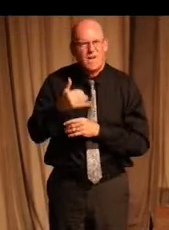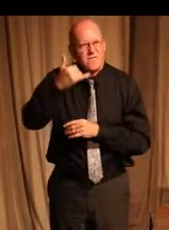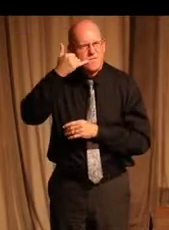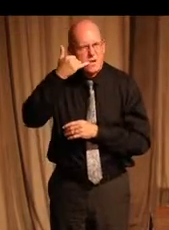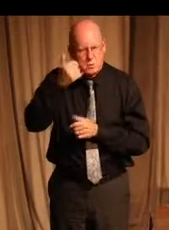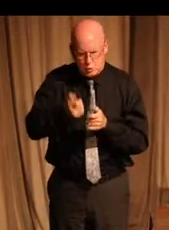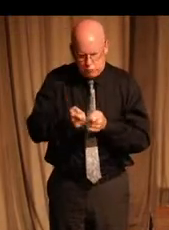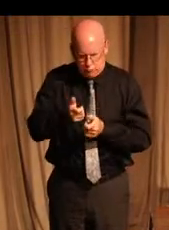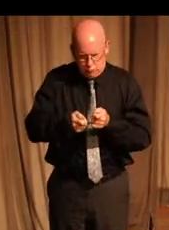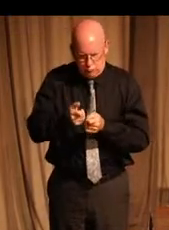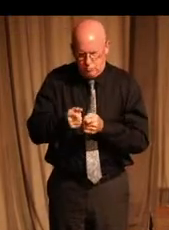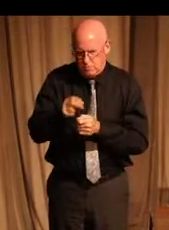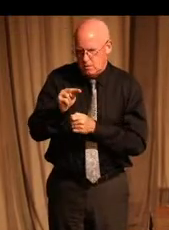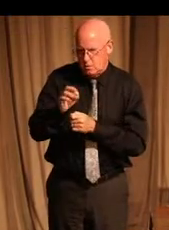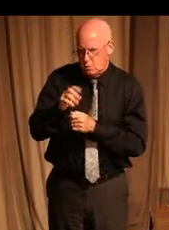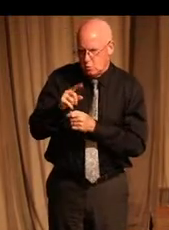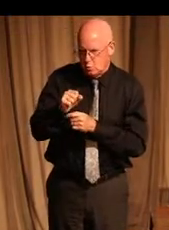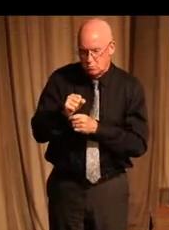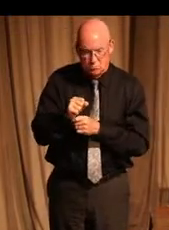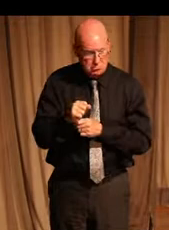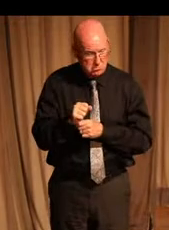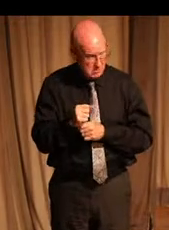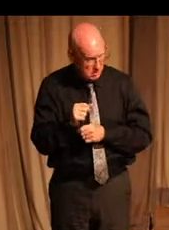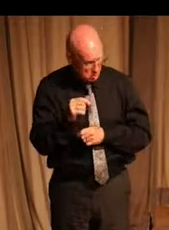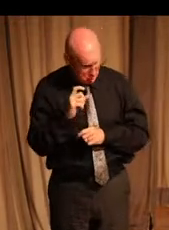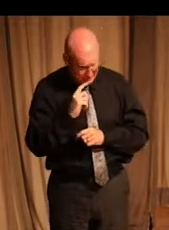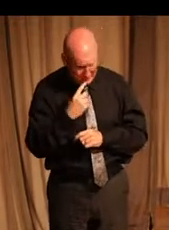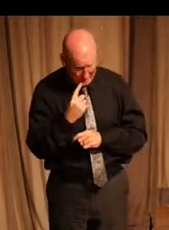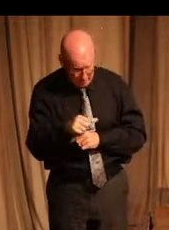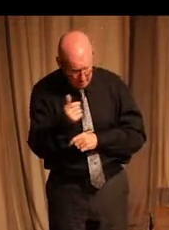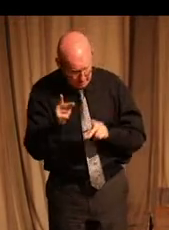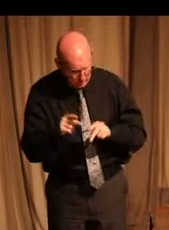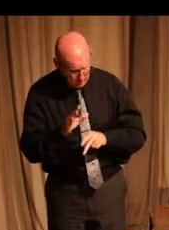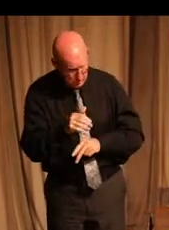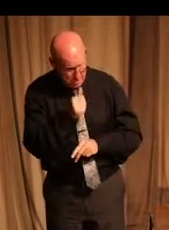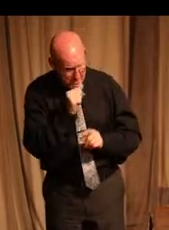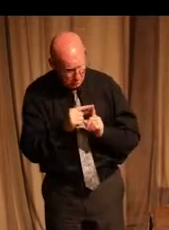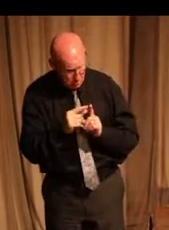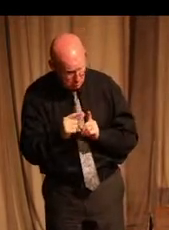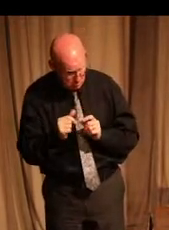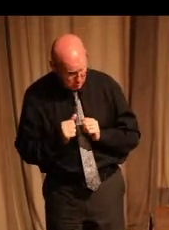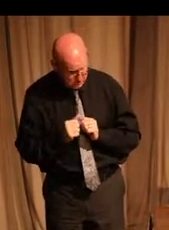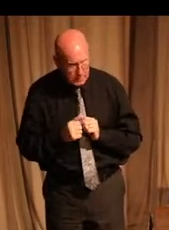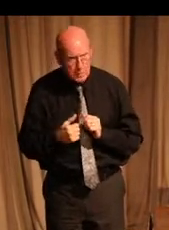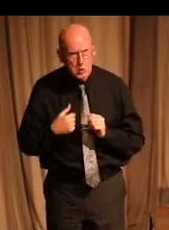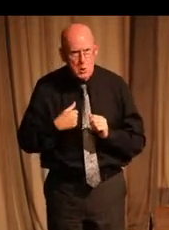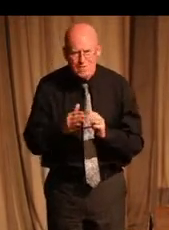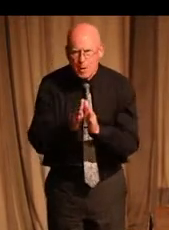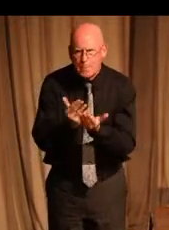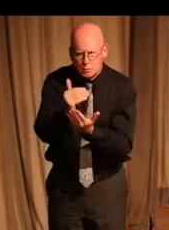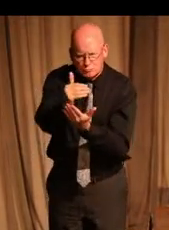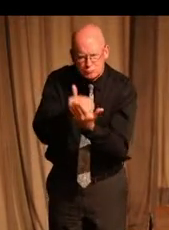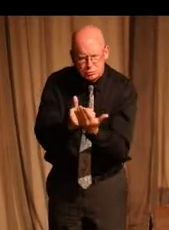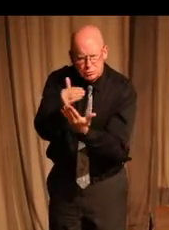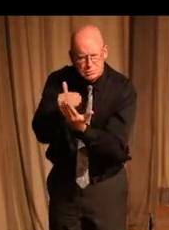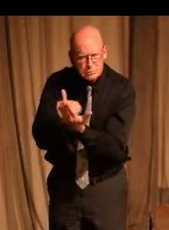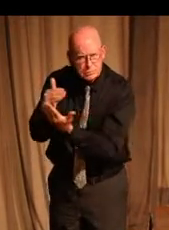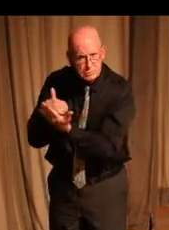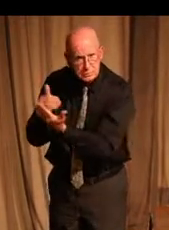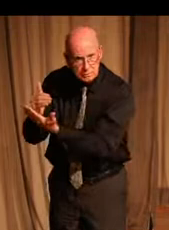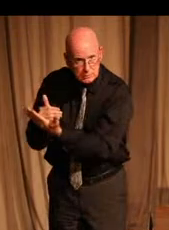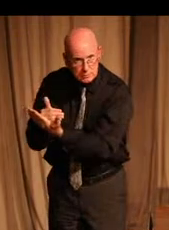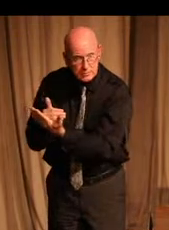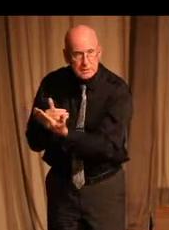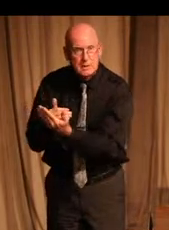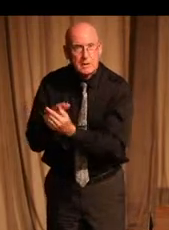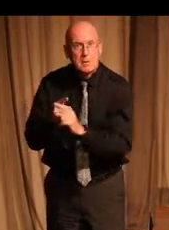it's like, does anyone have that password? You know, so like you have like a whole book probably, but that book may